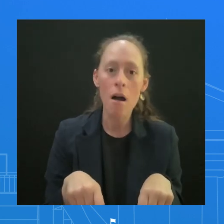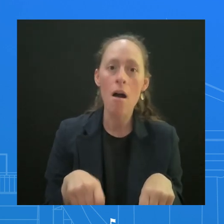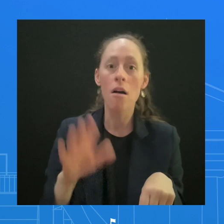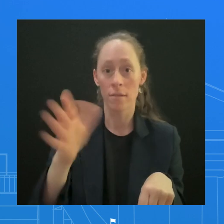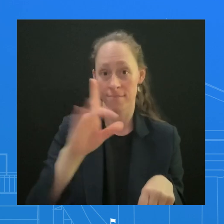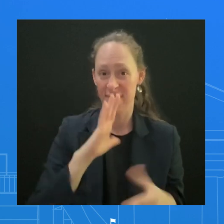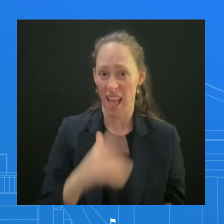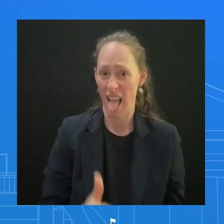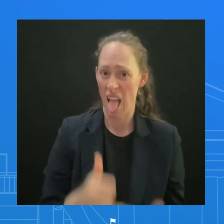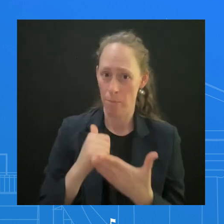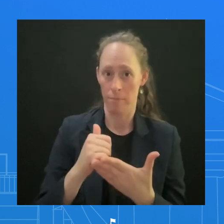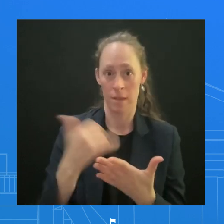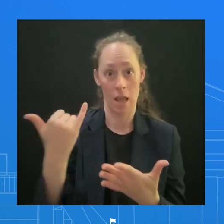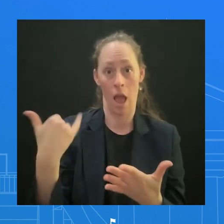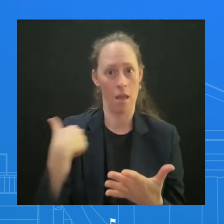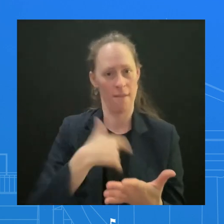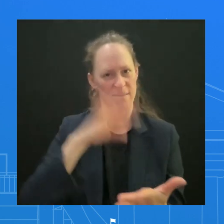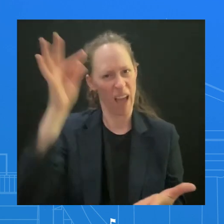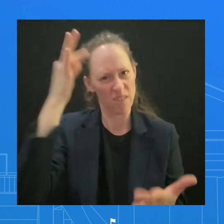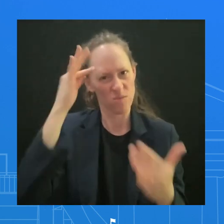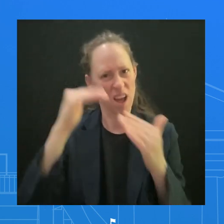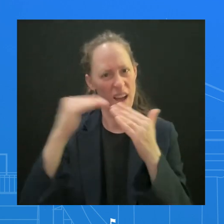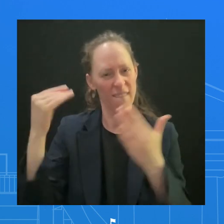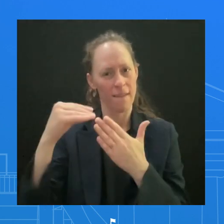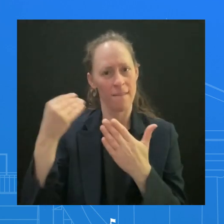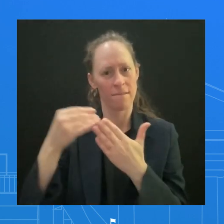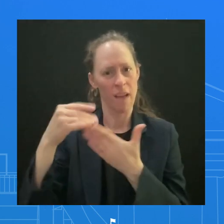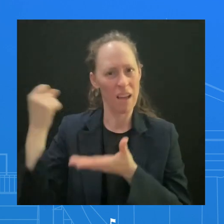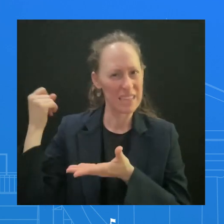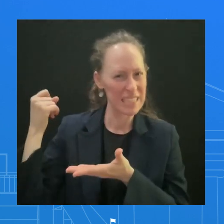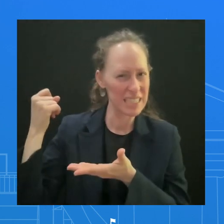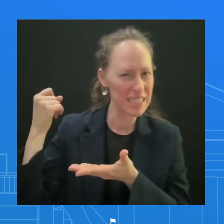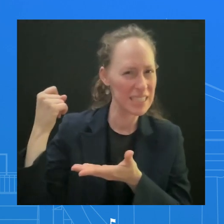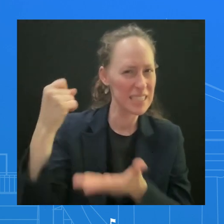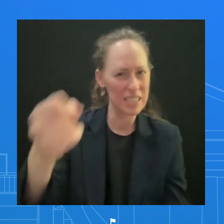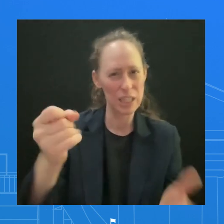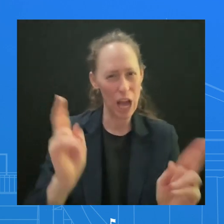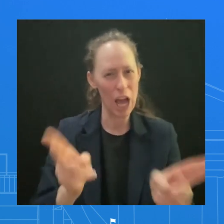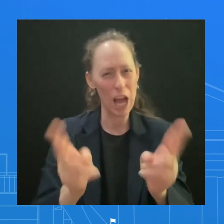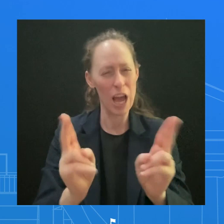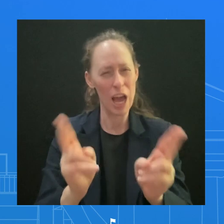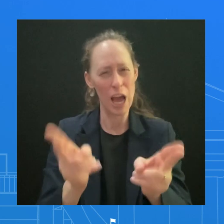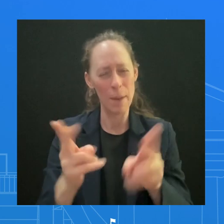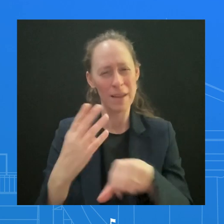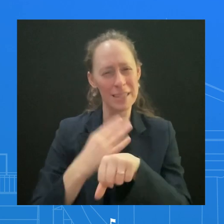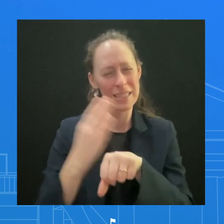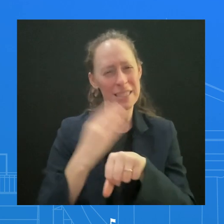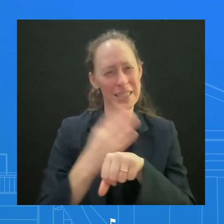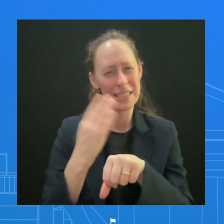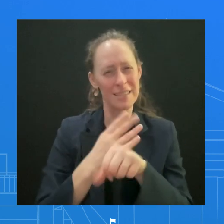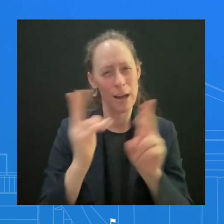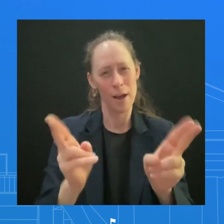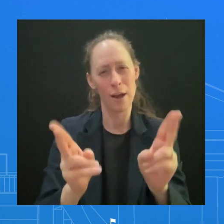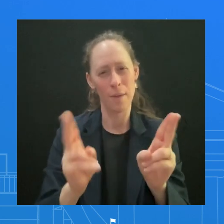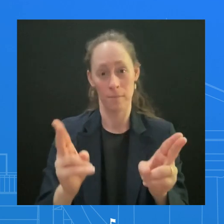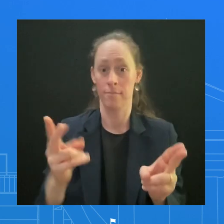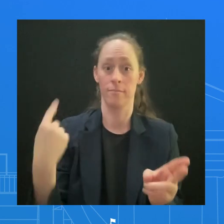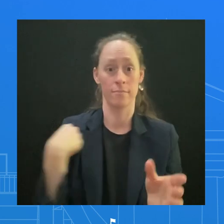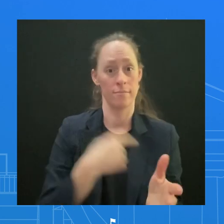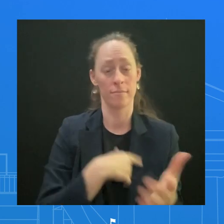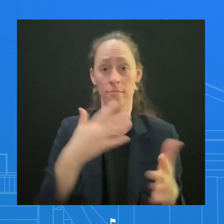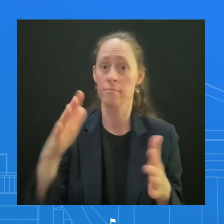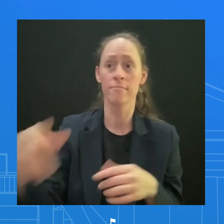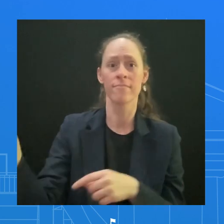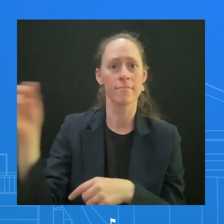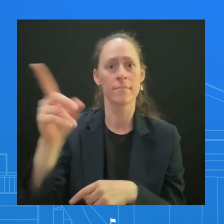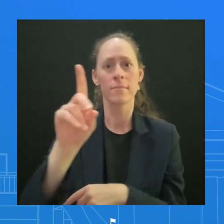approvals were given as quick as possible. We also deployed officials from U.S. Department of Transportation to the crash site within